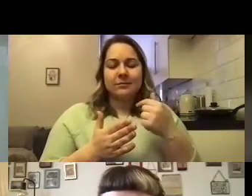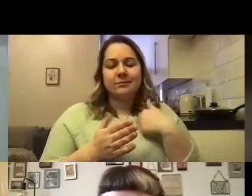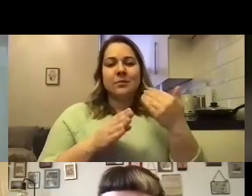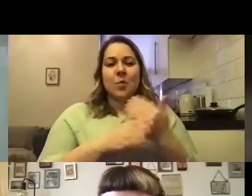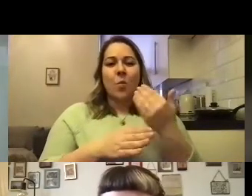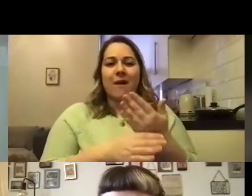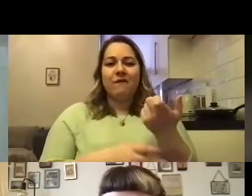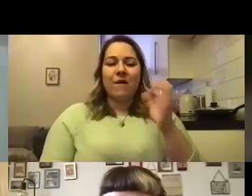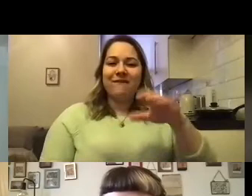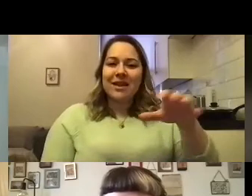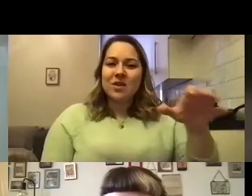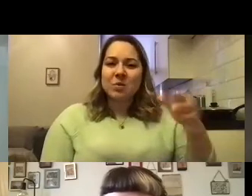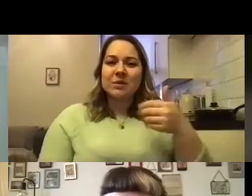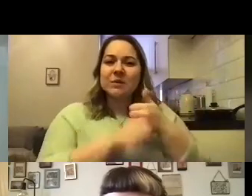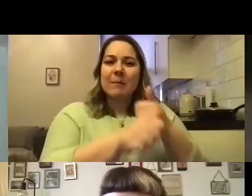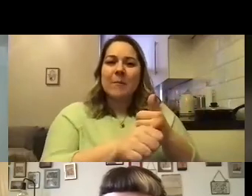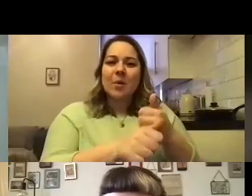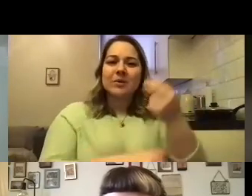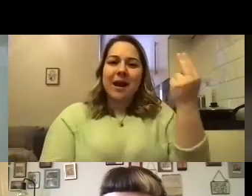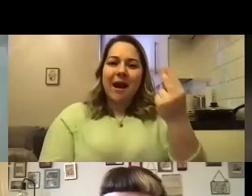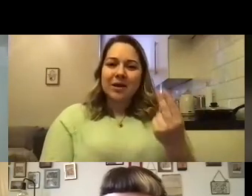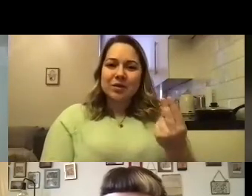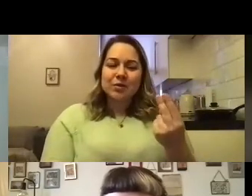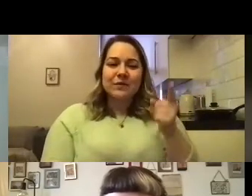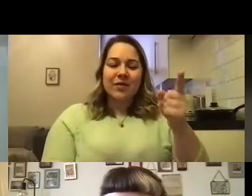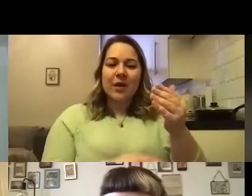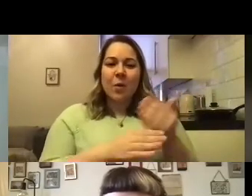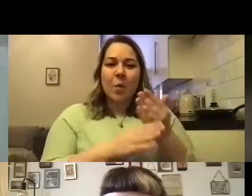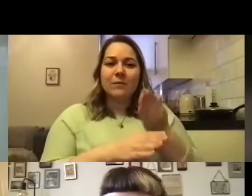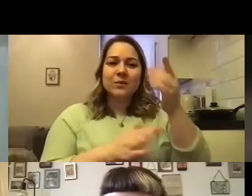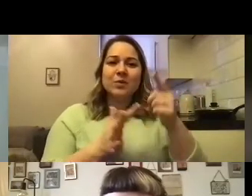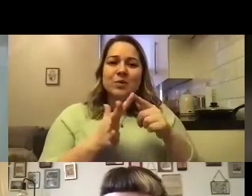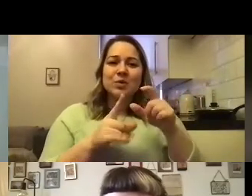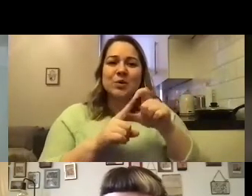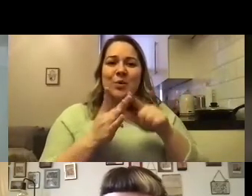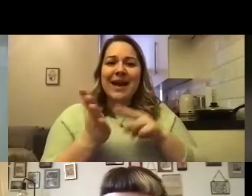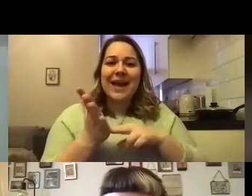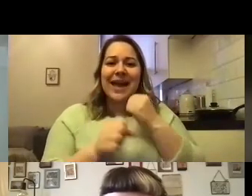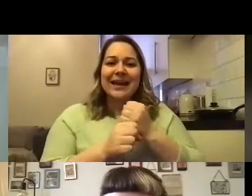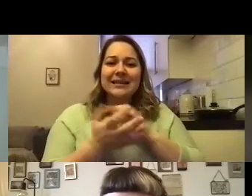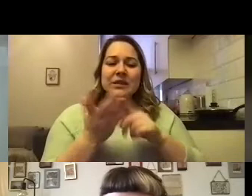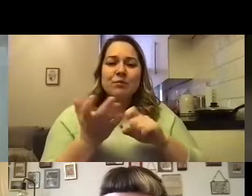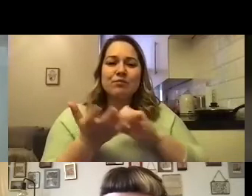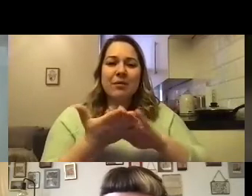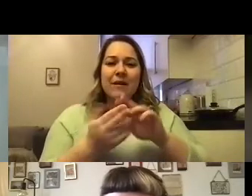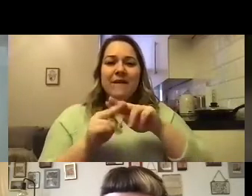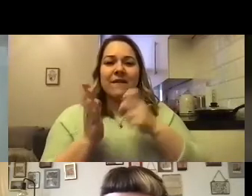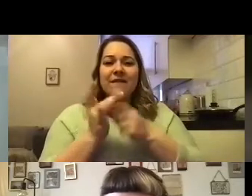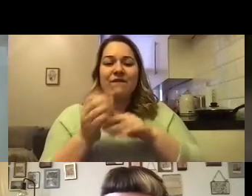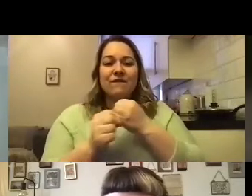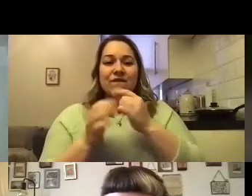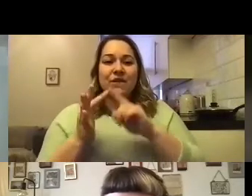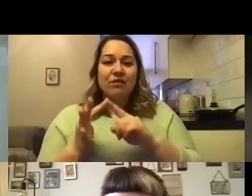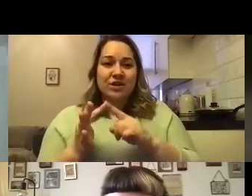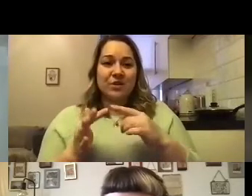I help artists get their shows to the Edinburgh Fringe. So I work for a venue in Edinburgh, but I live here in Tower Hamlets.